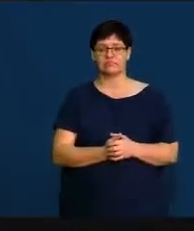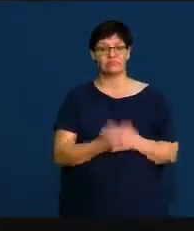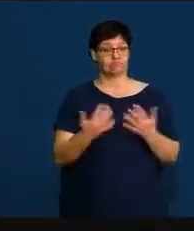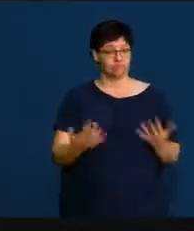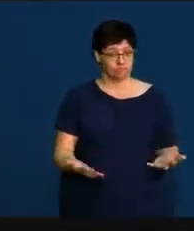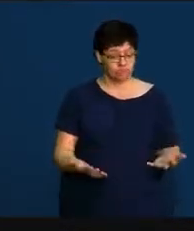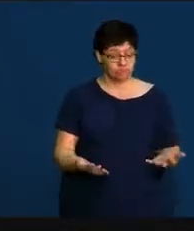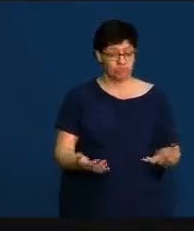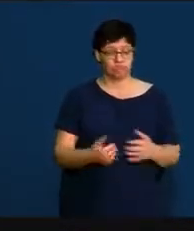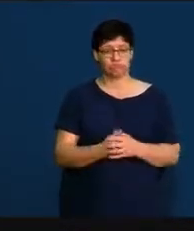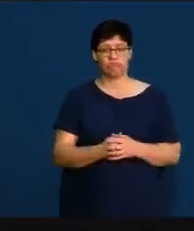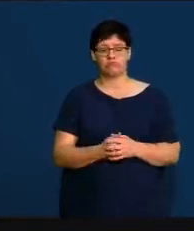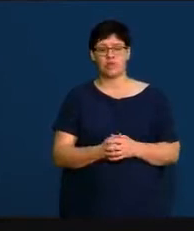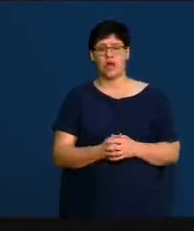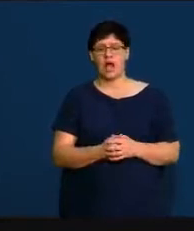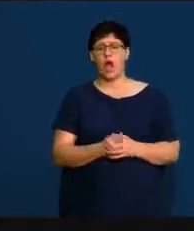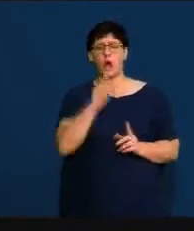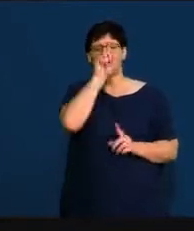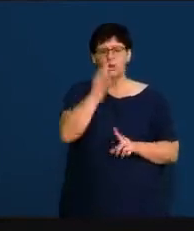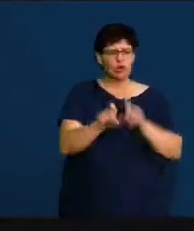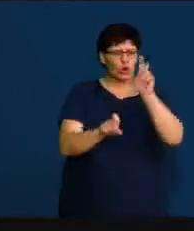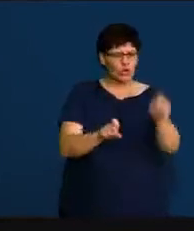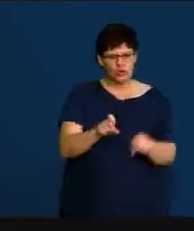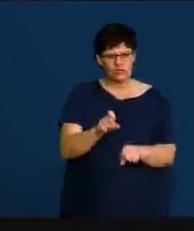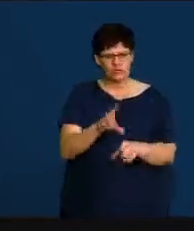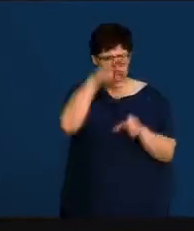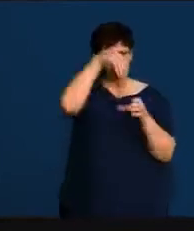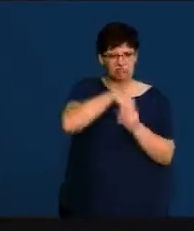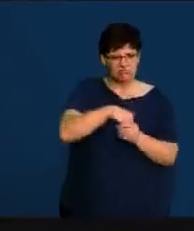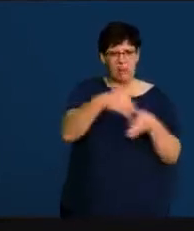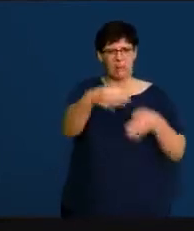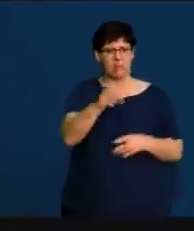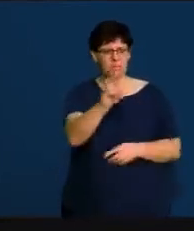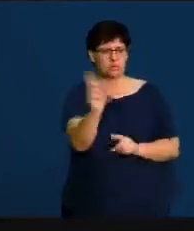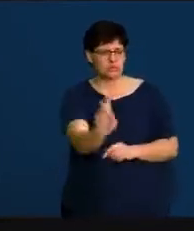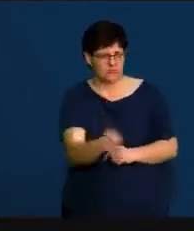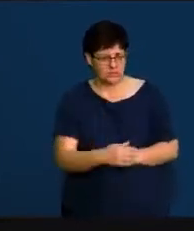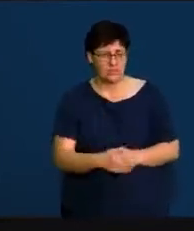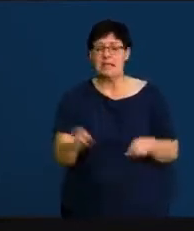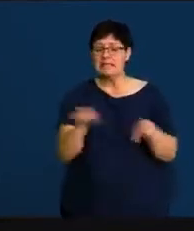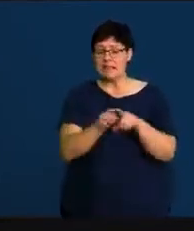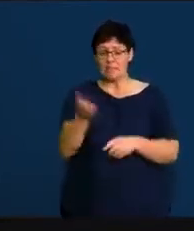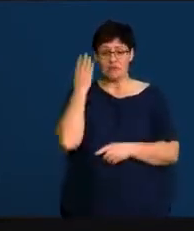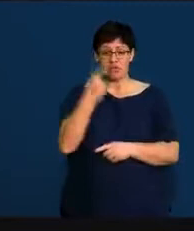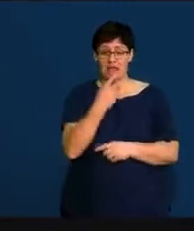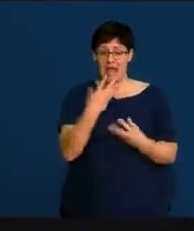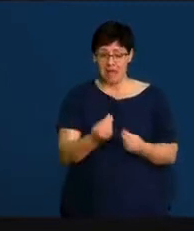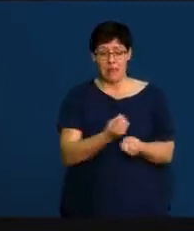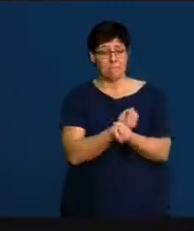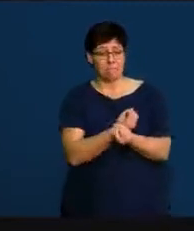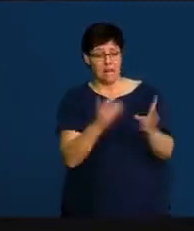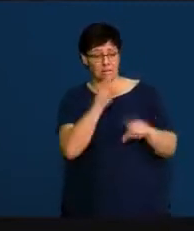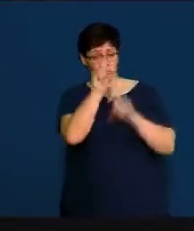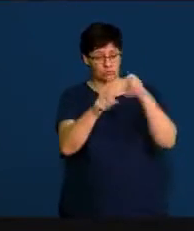Now, what type of questions are there in a geography paper 2? As we've indicated, you've got multiple